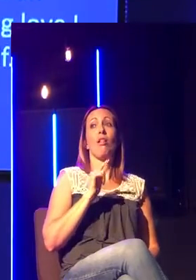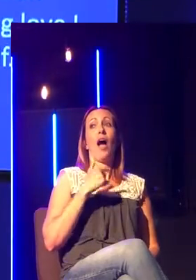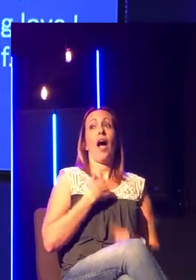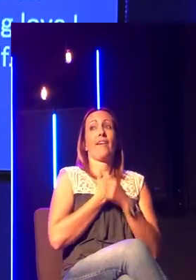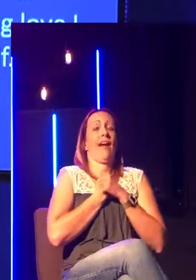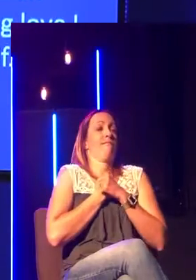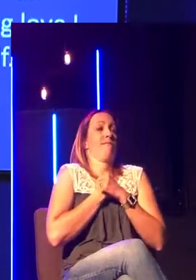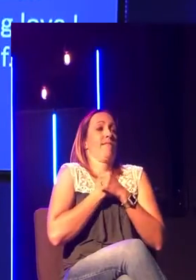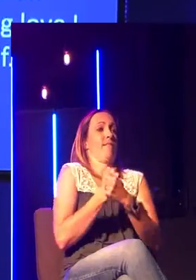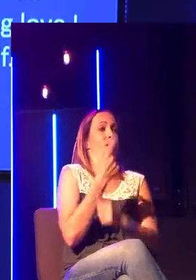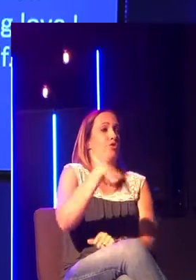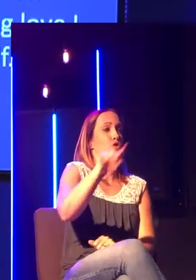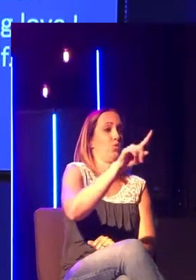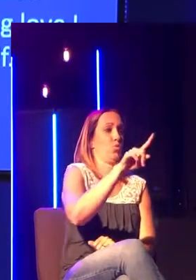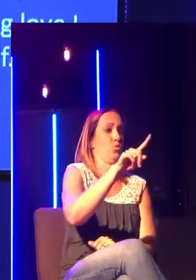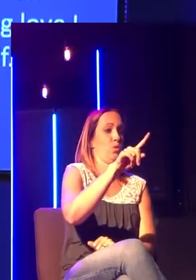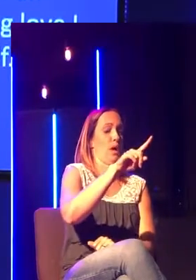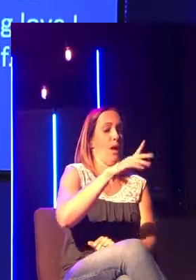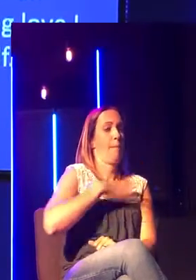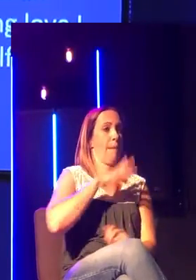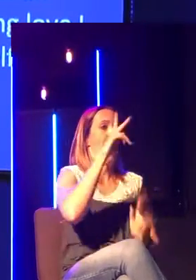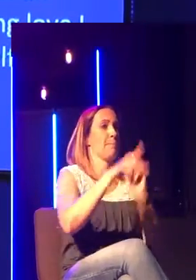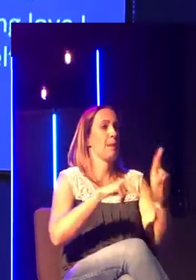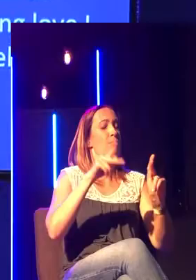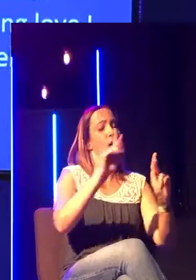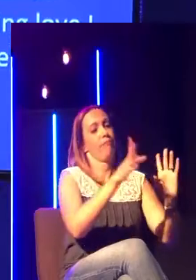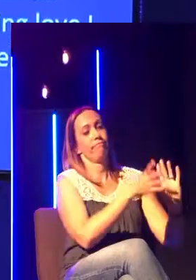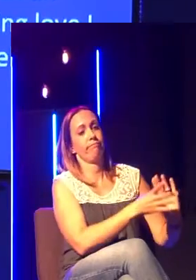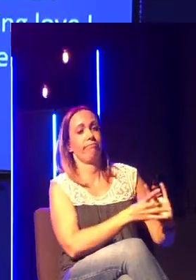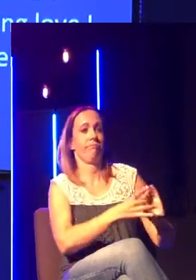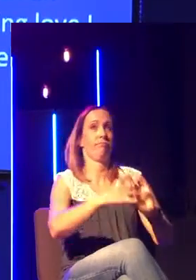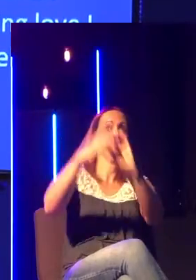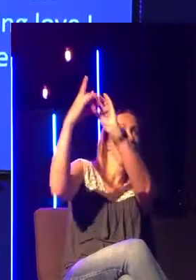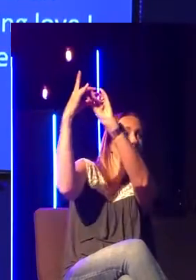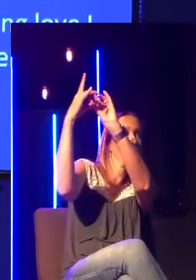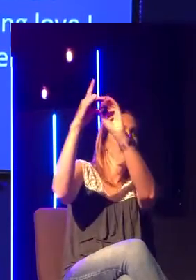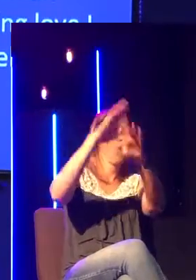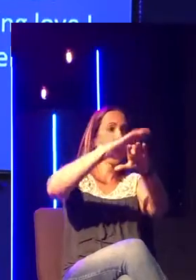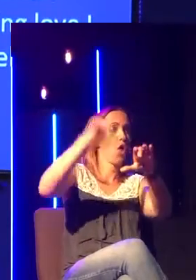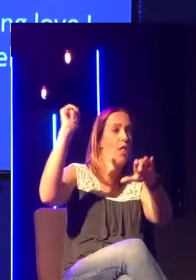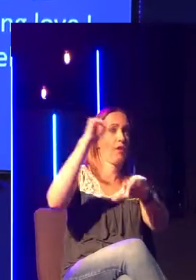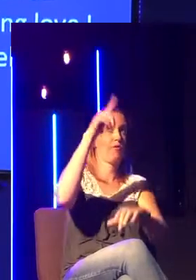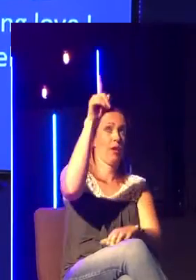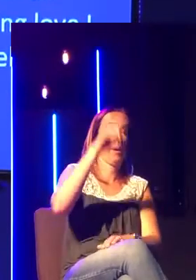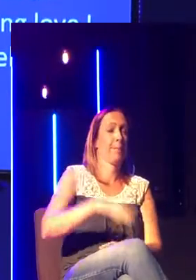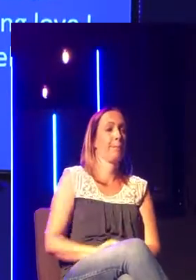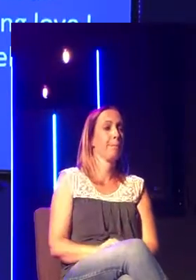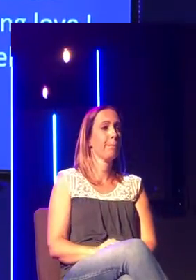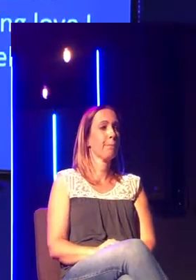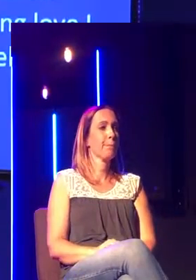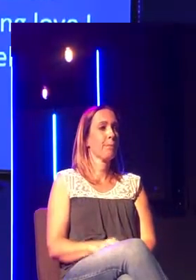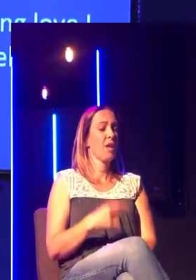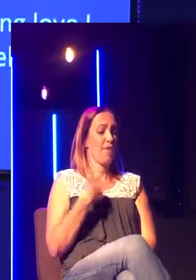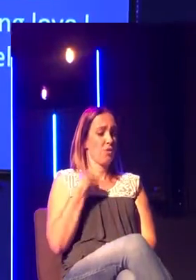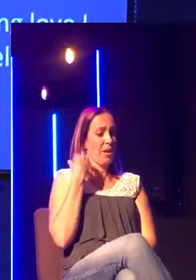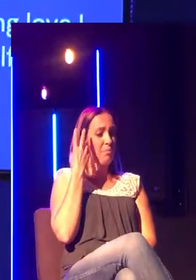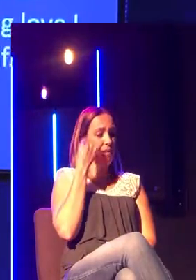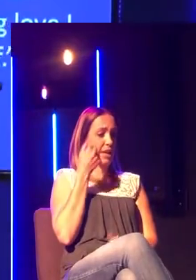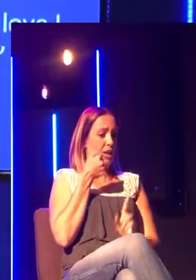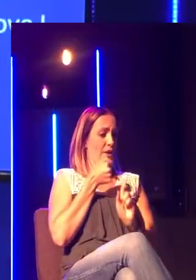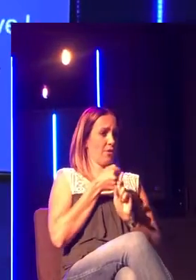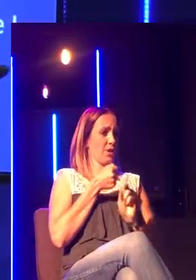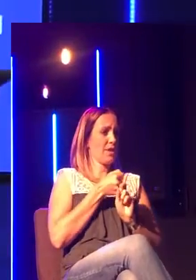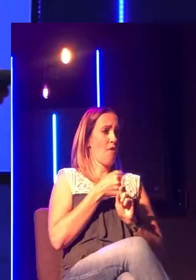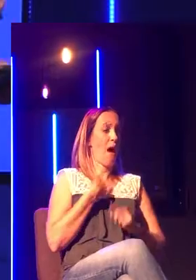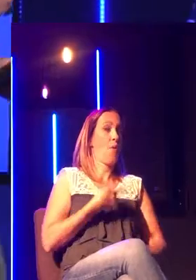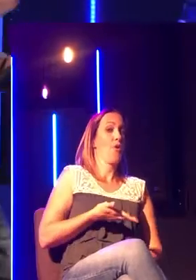you to myself. I love that picture that God is drawing us to himself. If you keep thinking of yourself the way that you